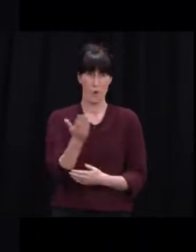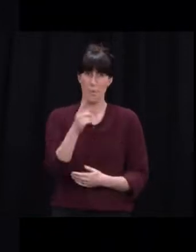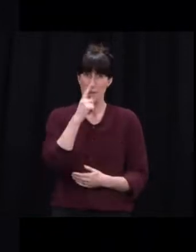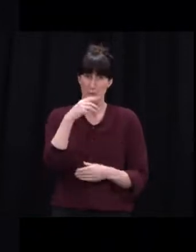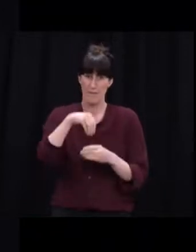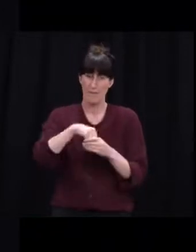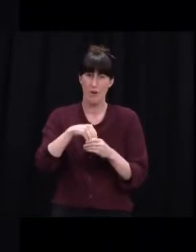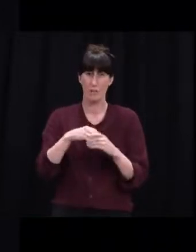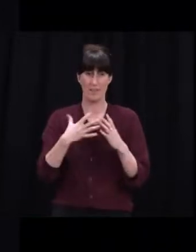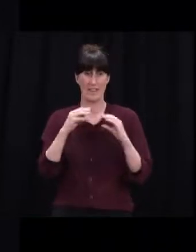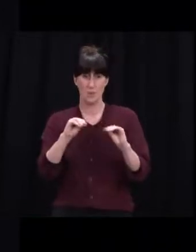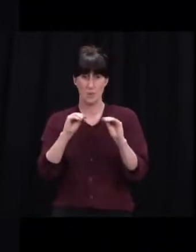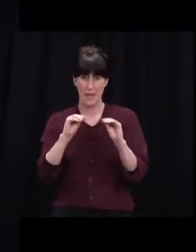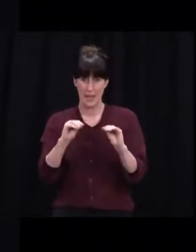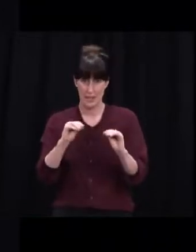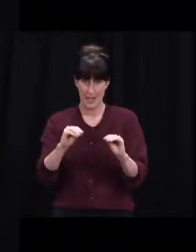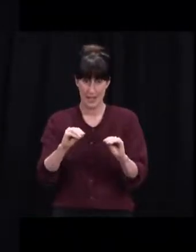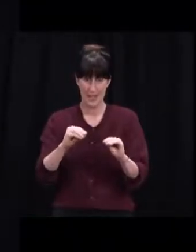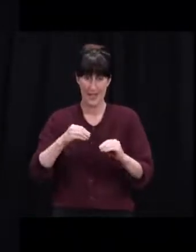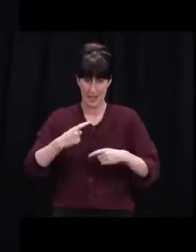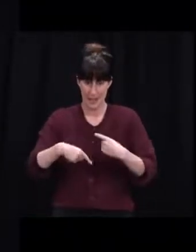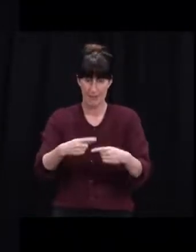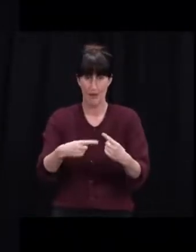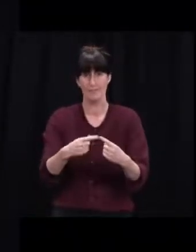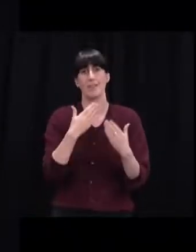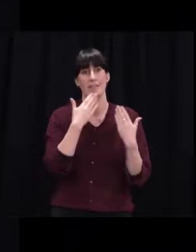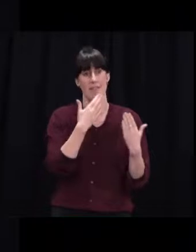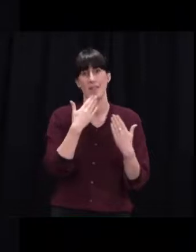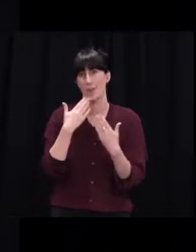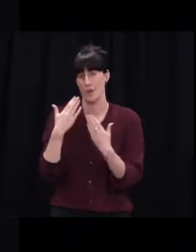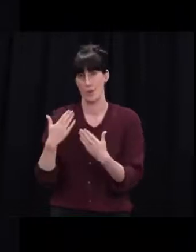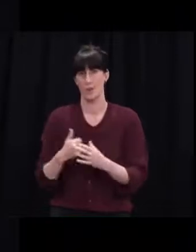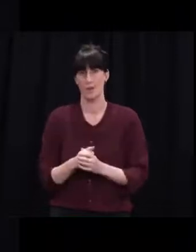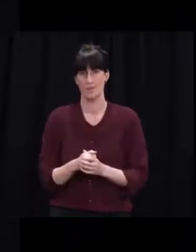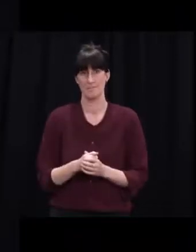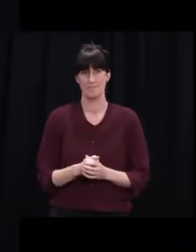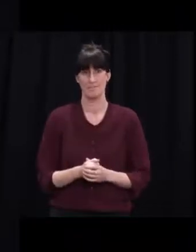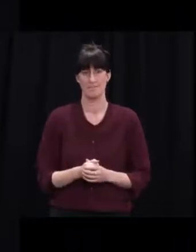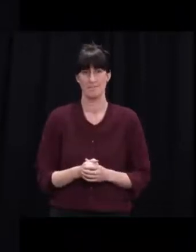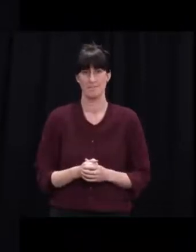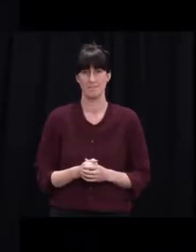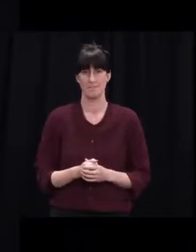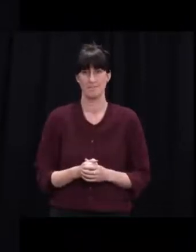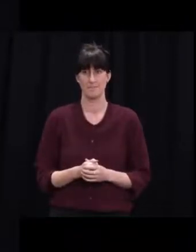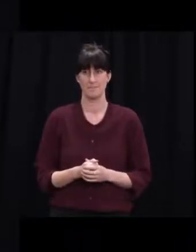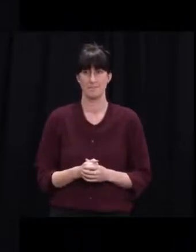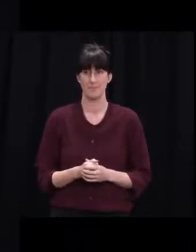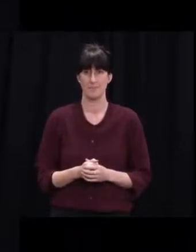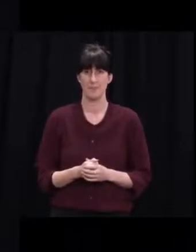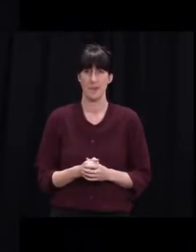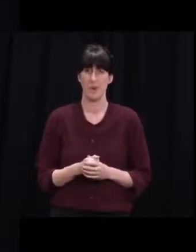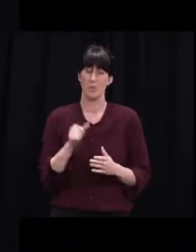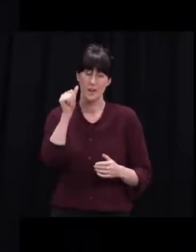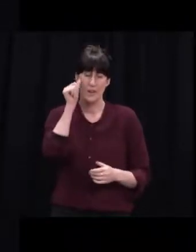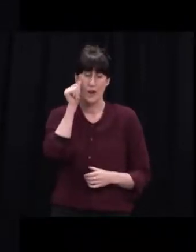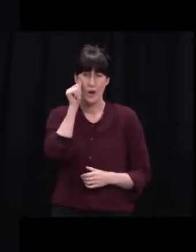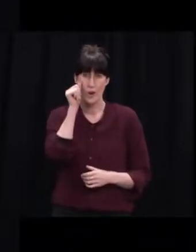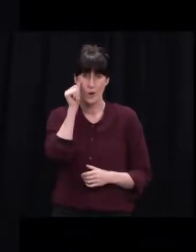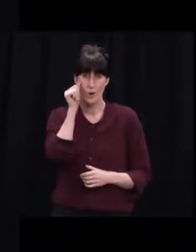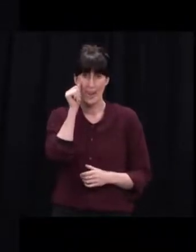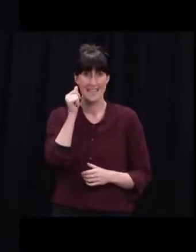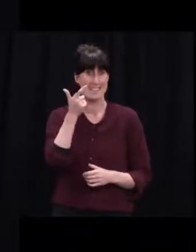educational leaders. So I want to send a big shout out of thanks to everybody that's involved in ensuring our young people's education